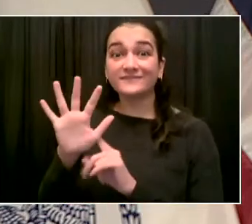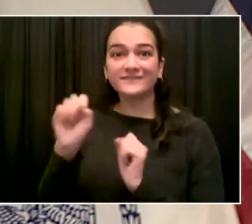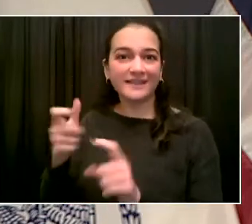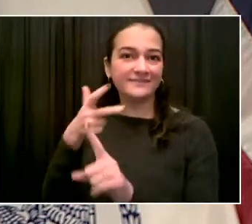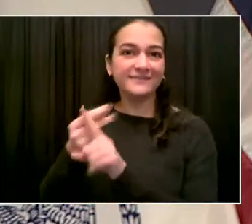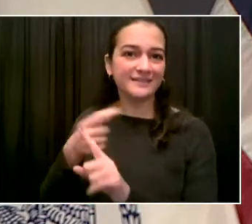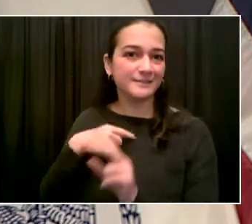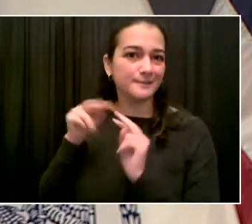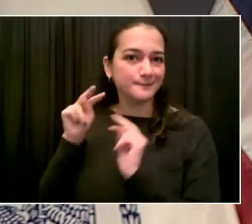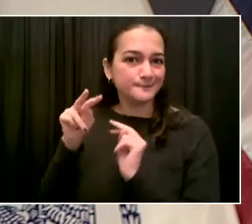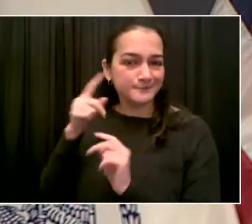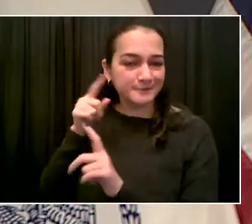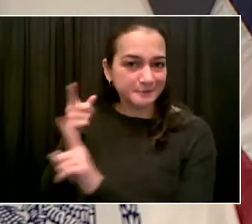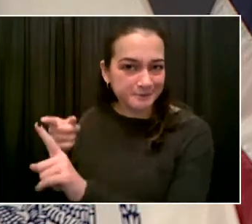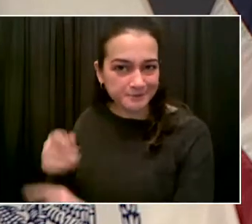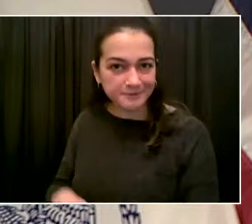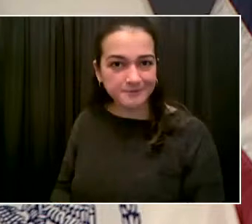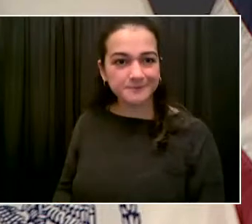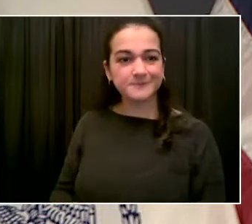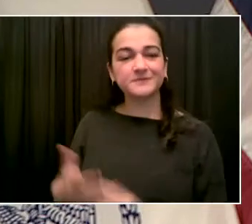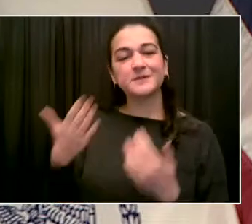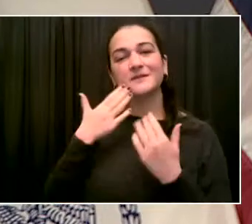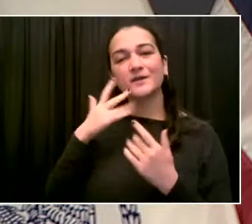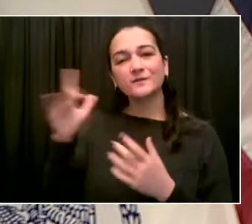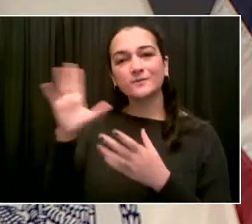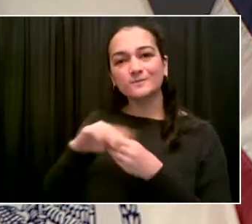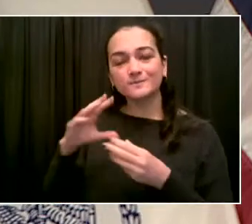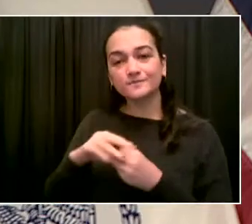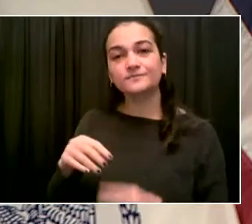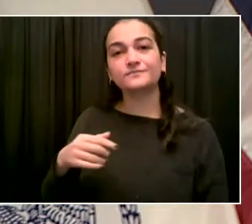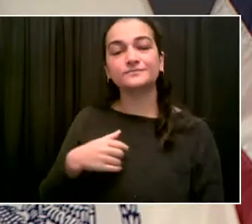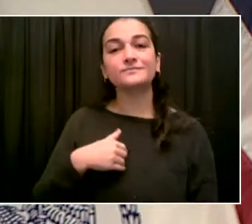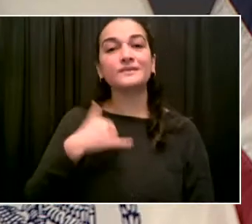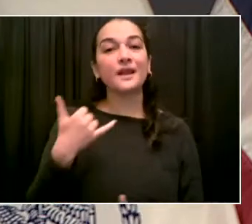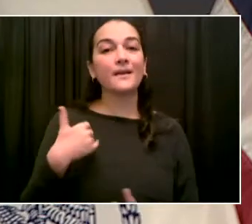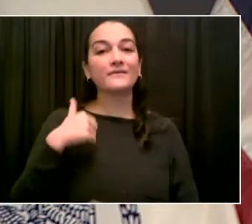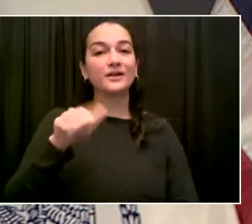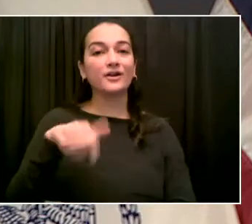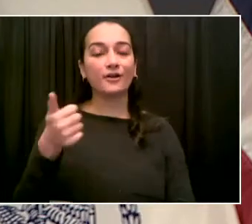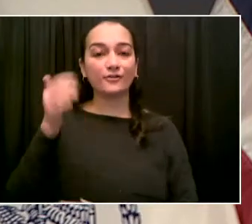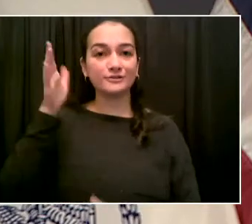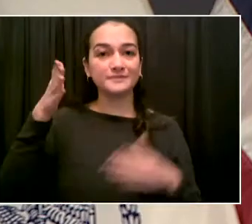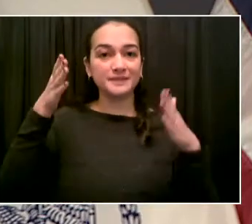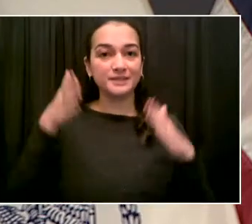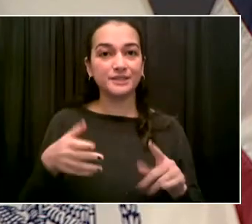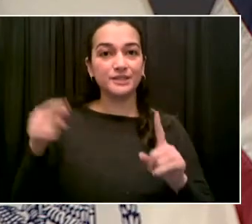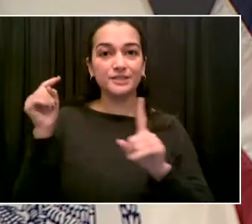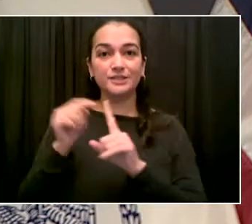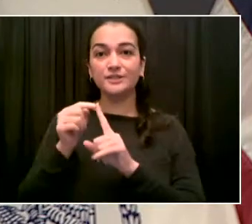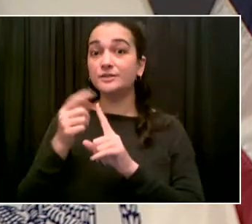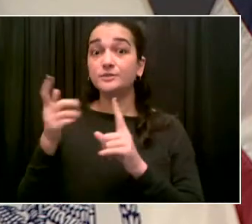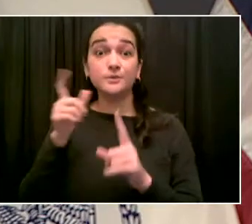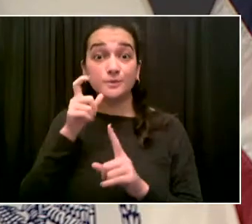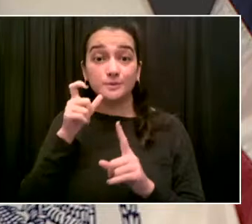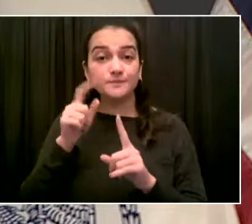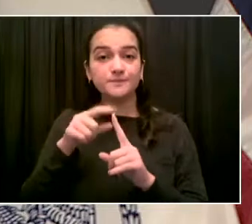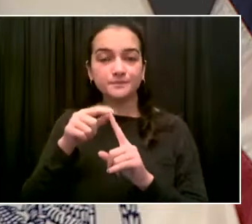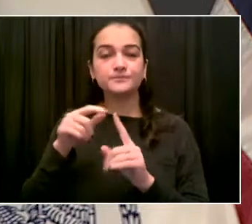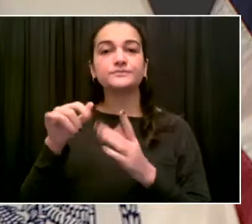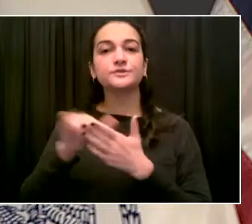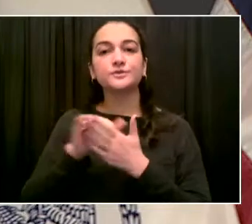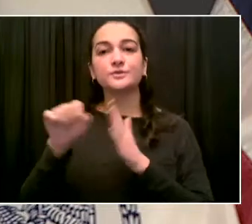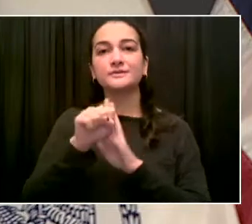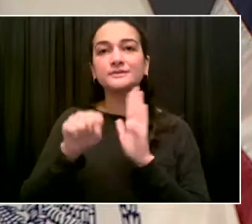hear from a member of the State Assembly. No one has done more over the years to increase access to health care for